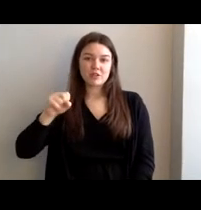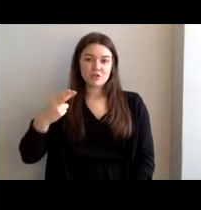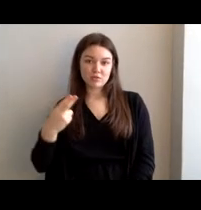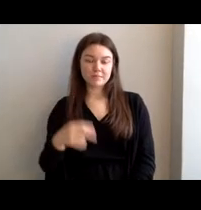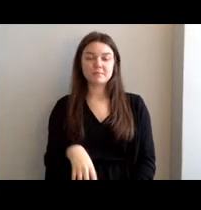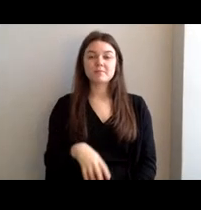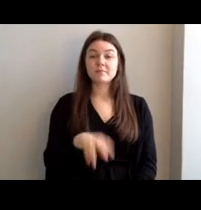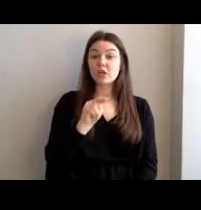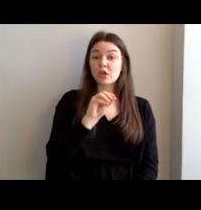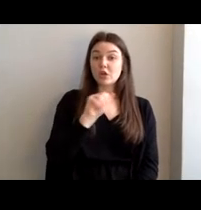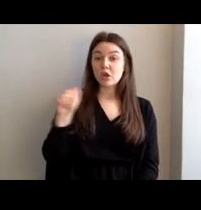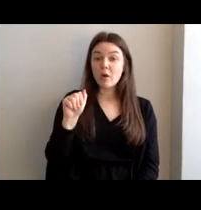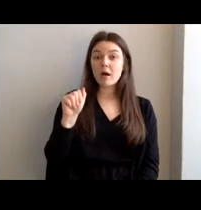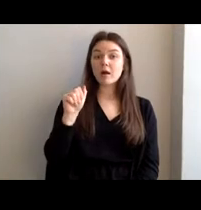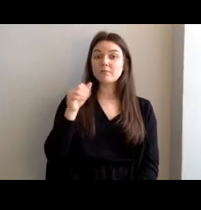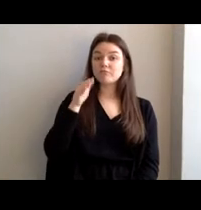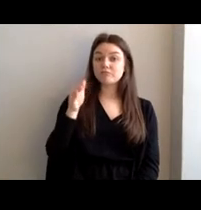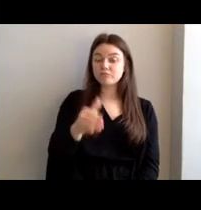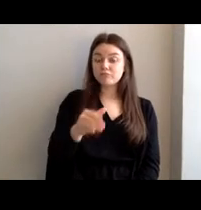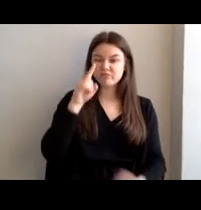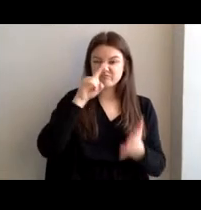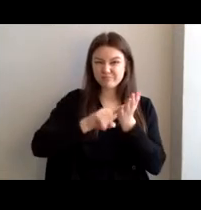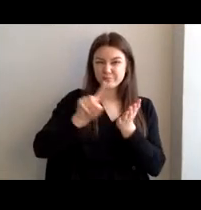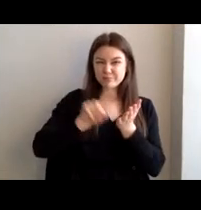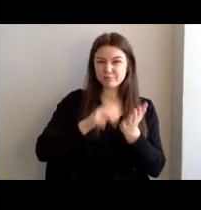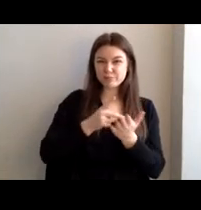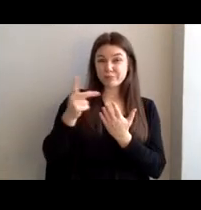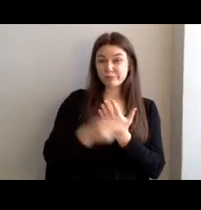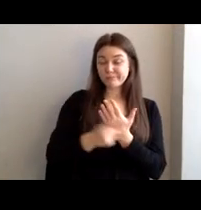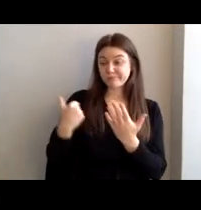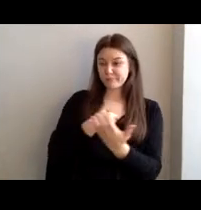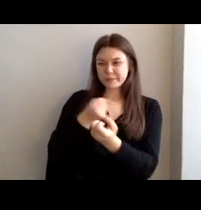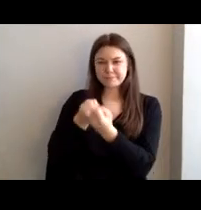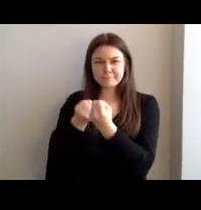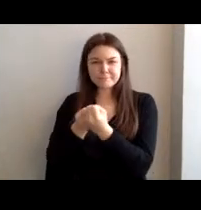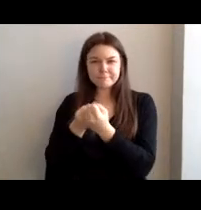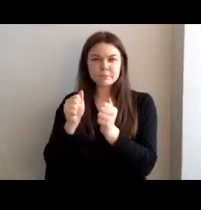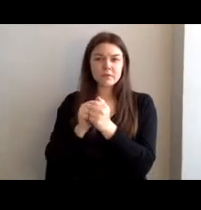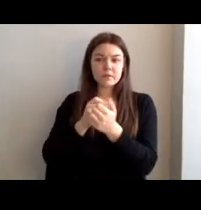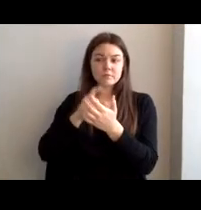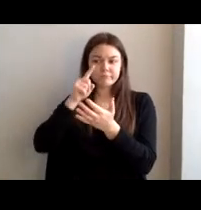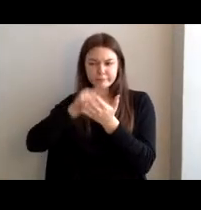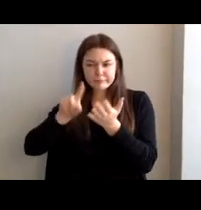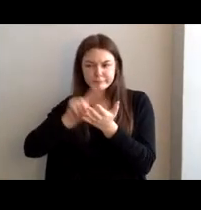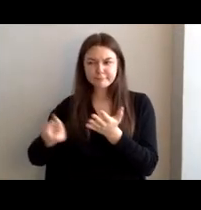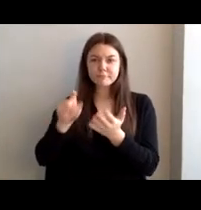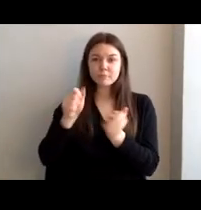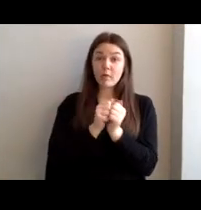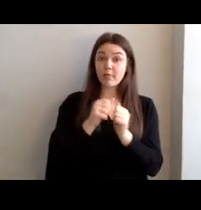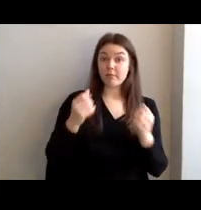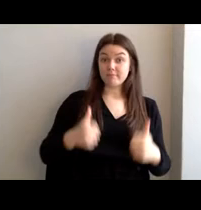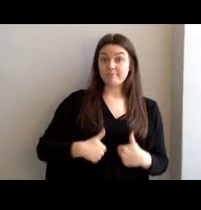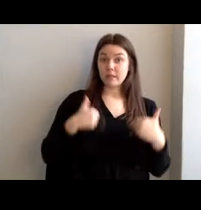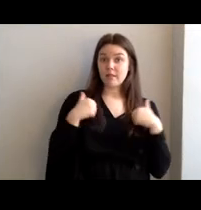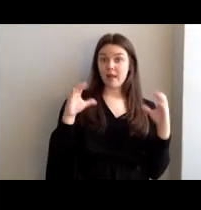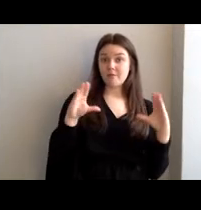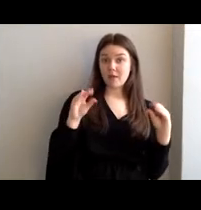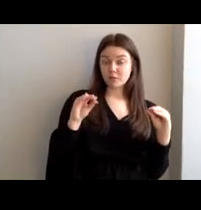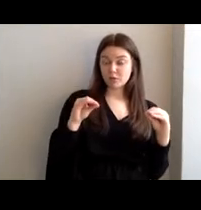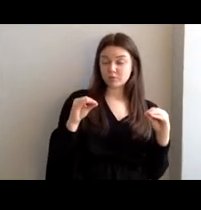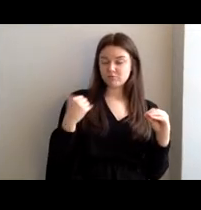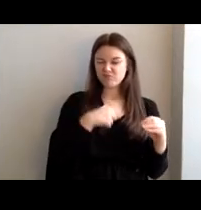Program is we assist with inspections for certification, including the live lobsters. And during these inspections, we check